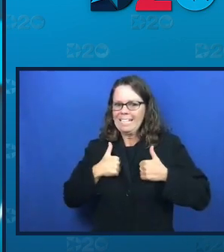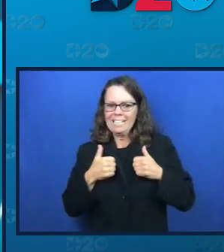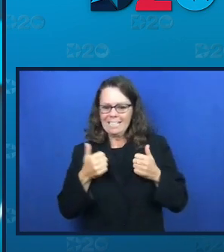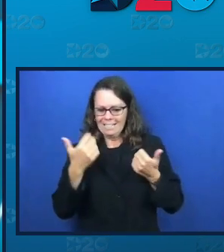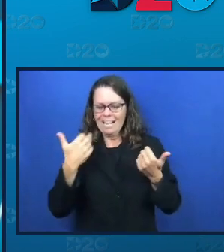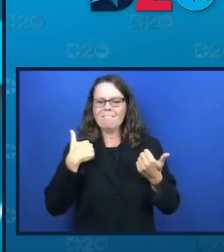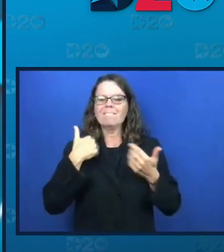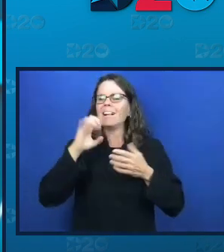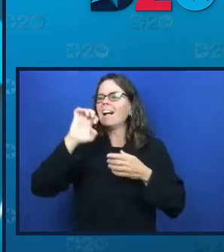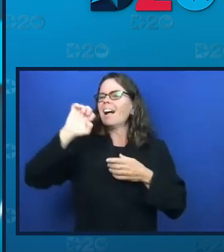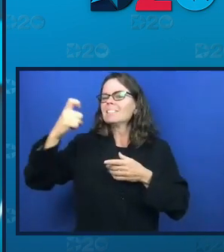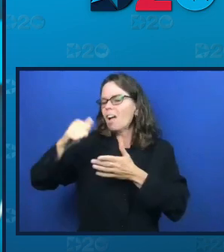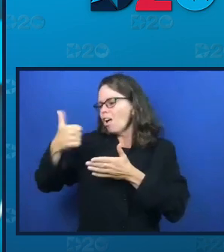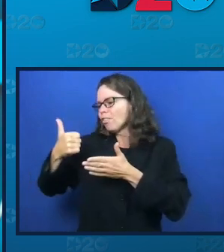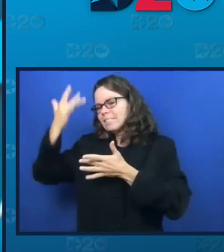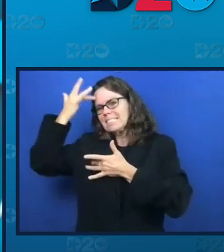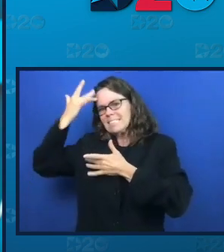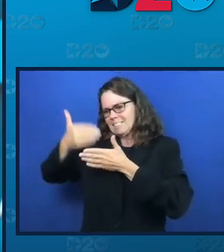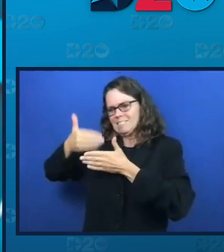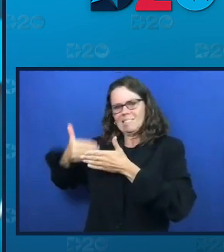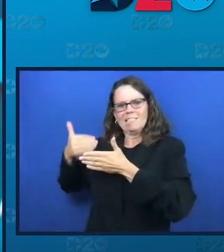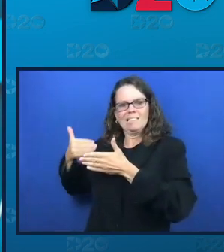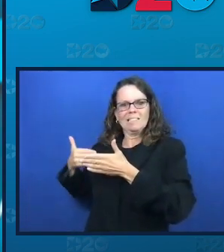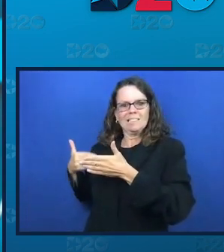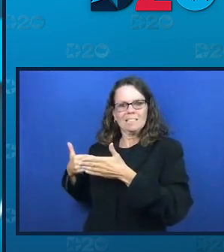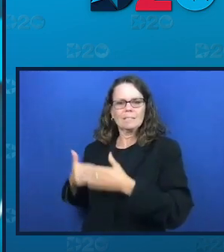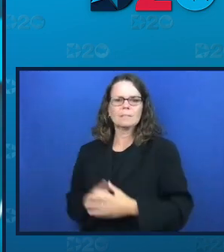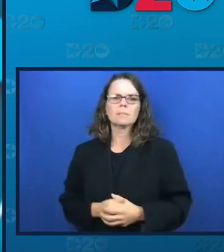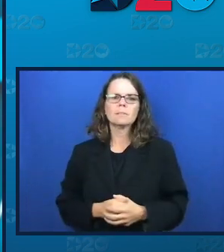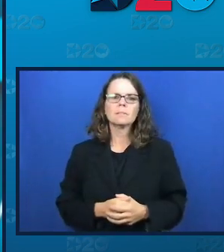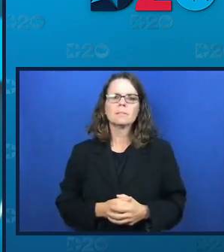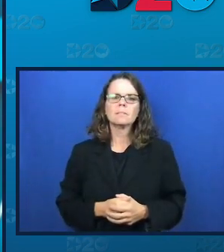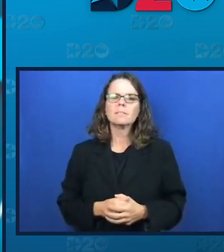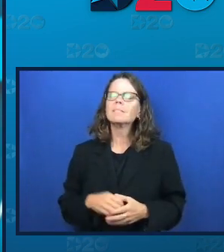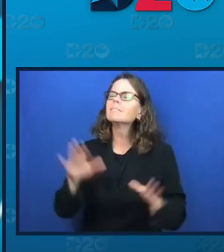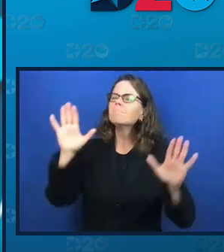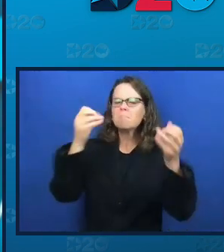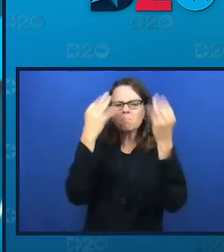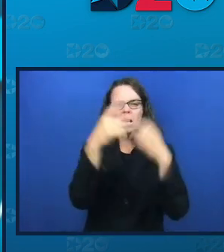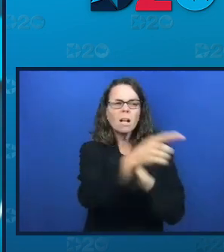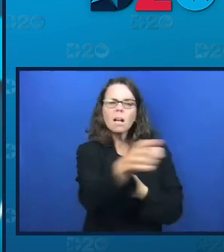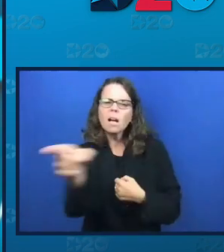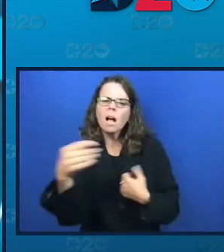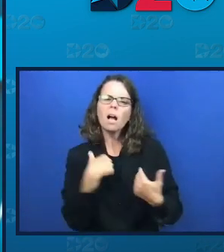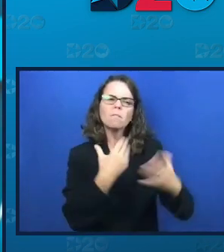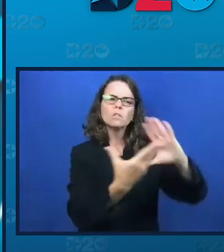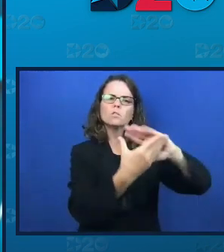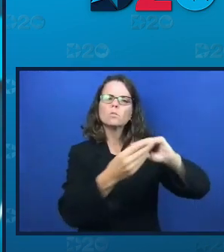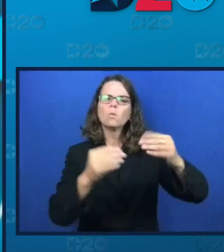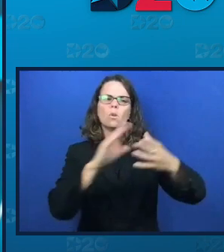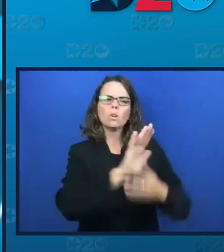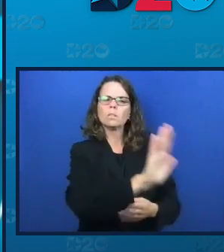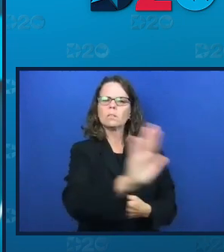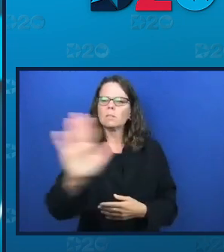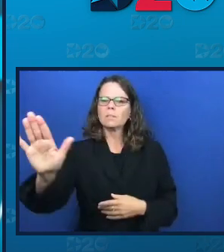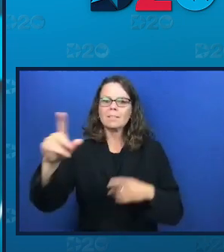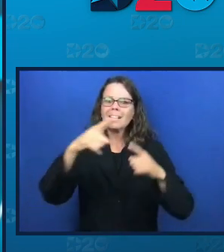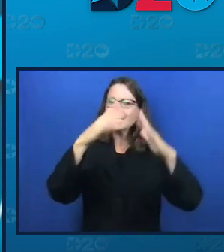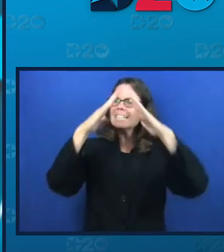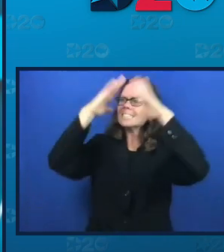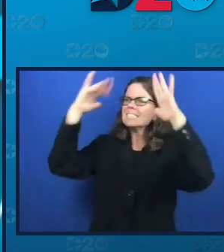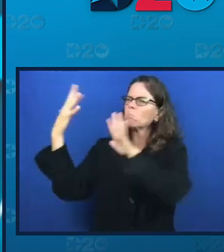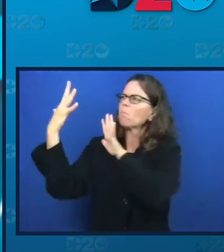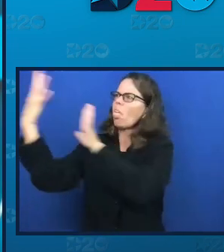like this, stories about a time when the system was rigged against us, when we were counted out, left out, pushed